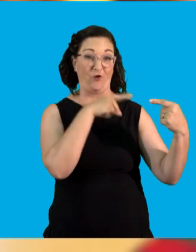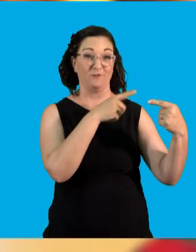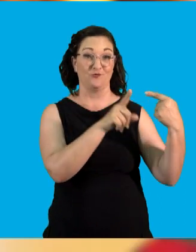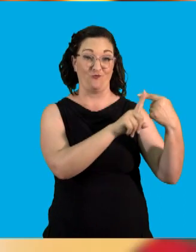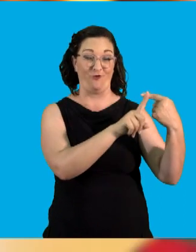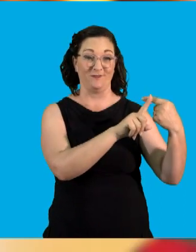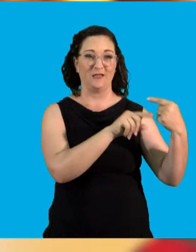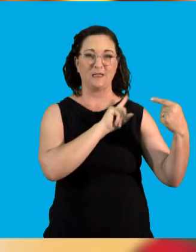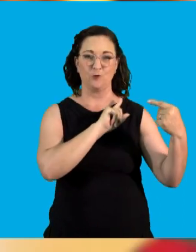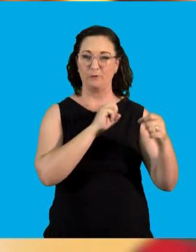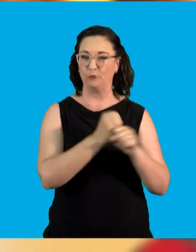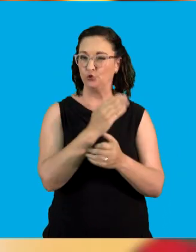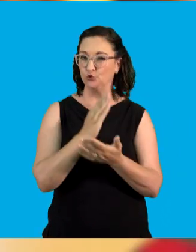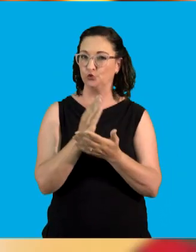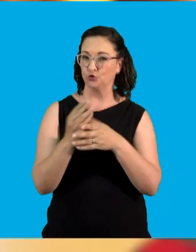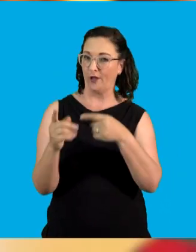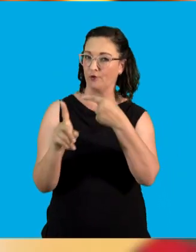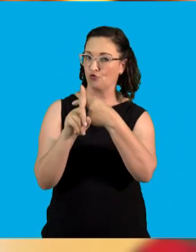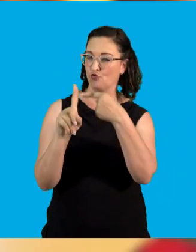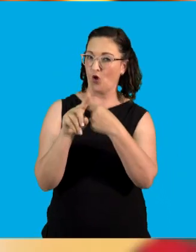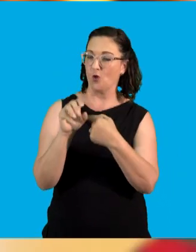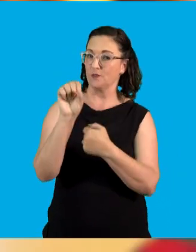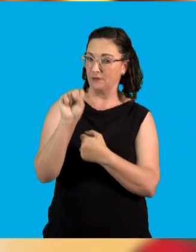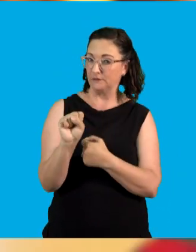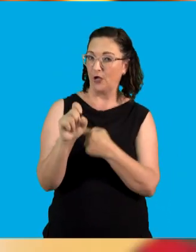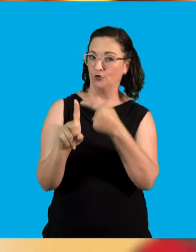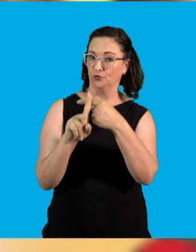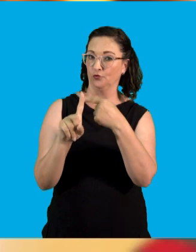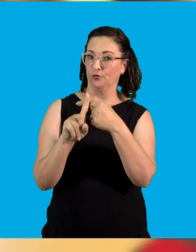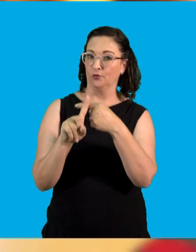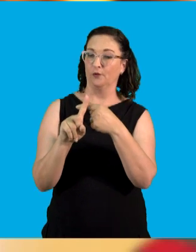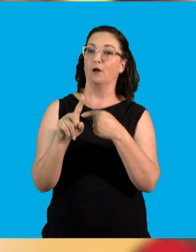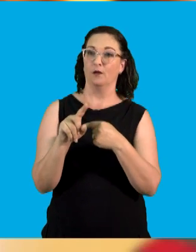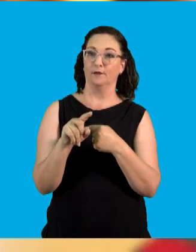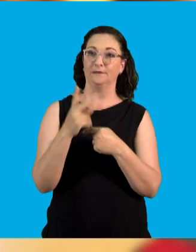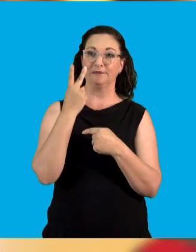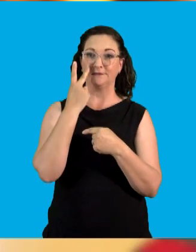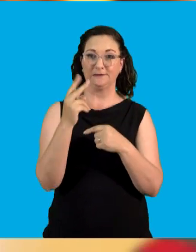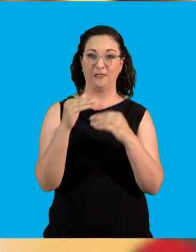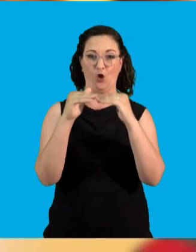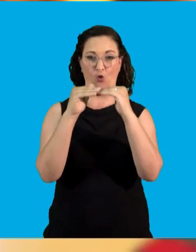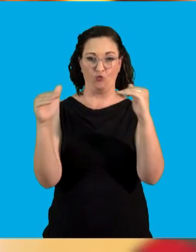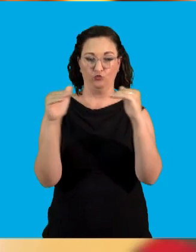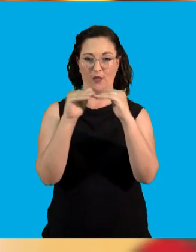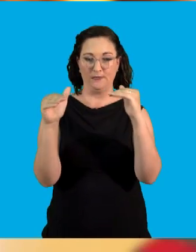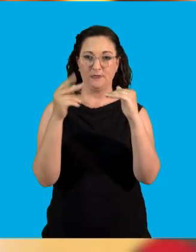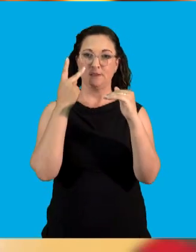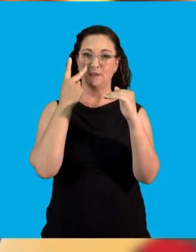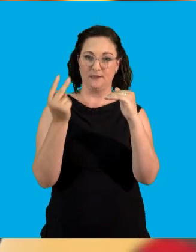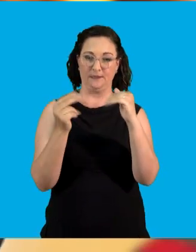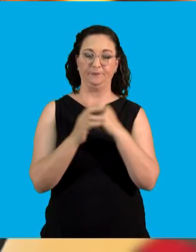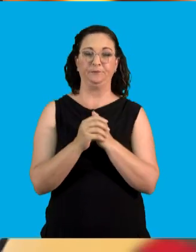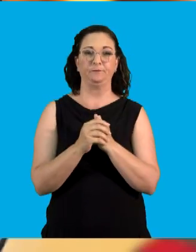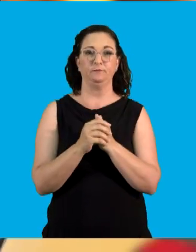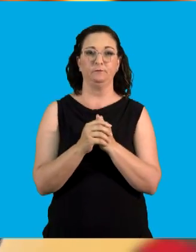sure that you are actually looking at the Southern Cross, make sure that you are 1, looking at the horizon. 2, make